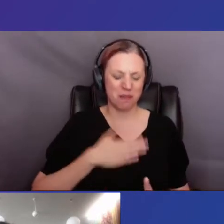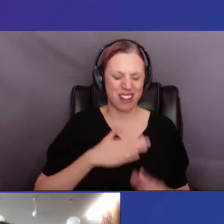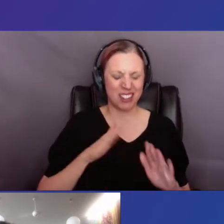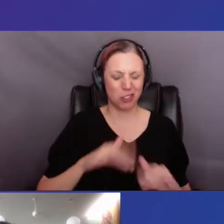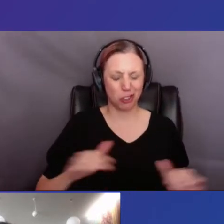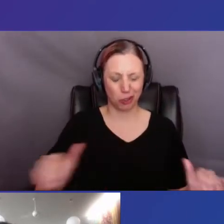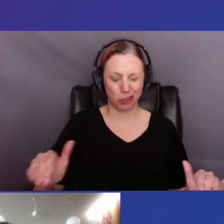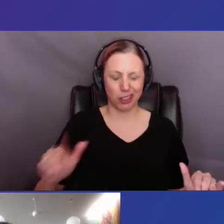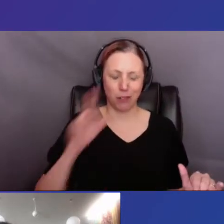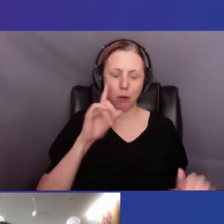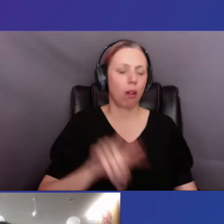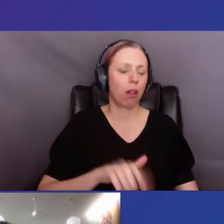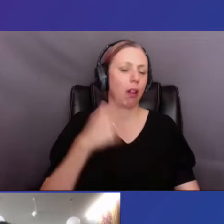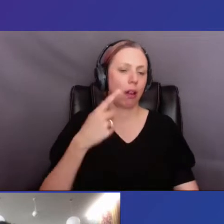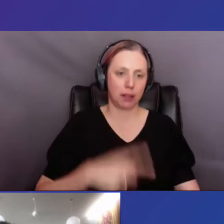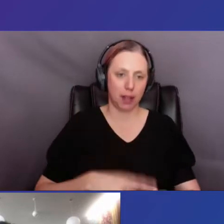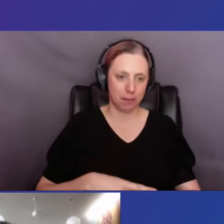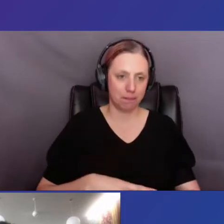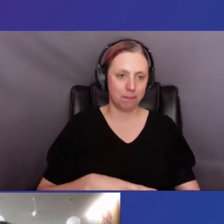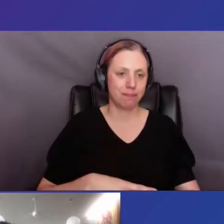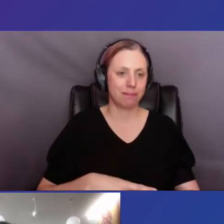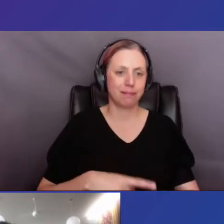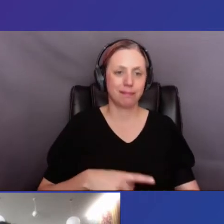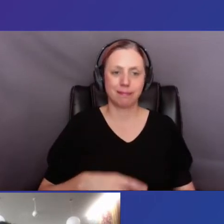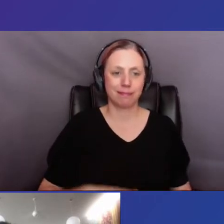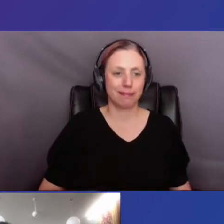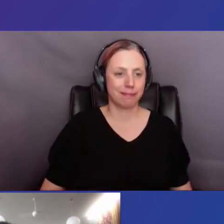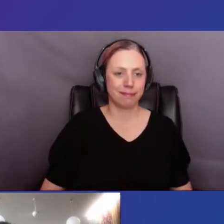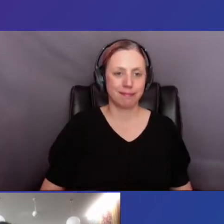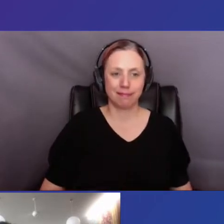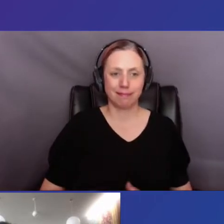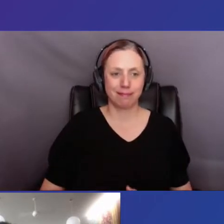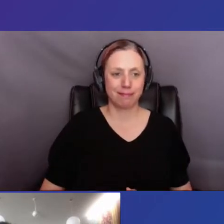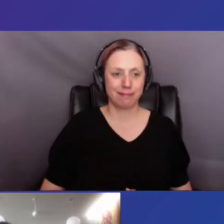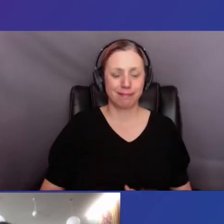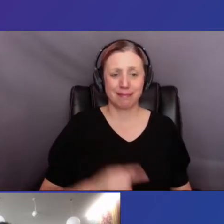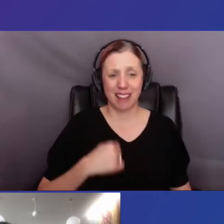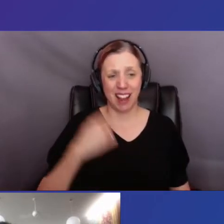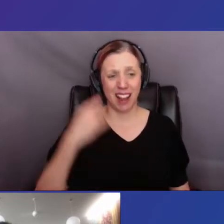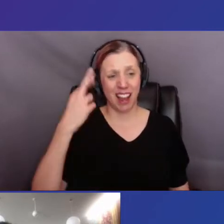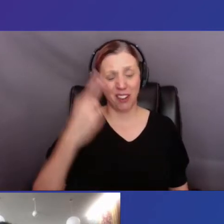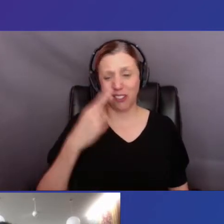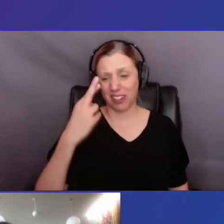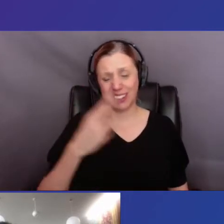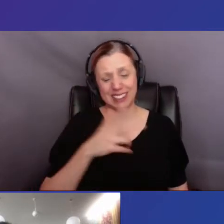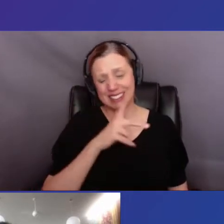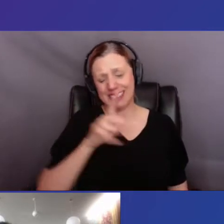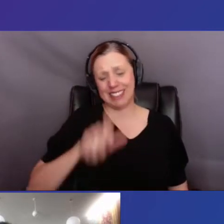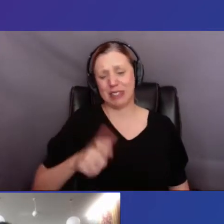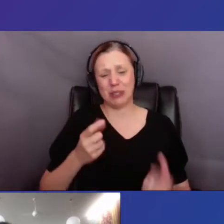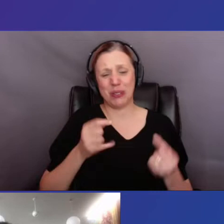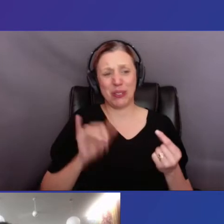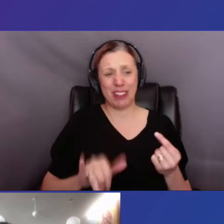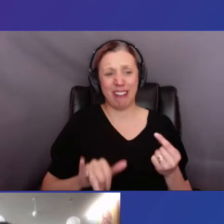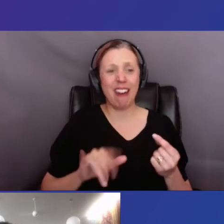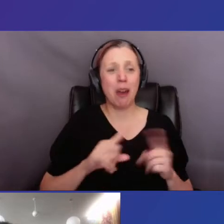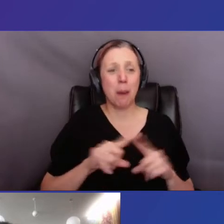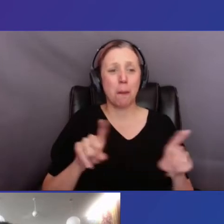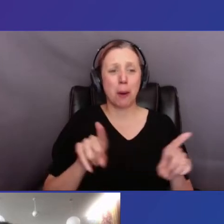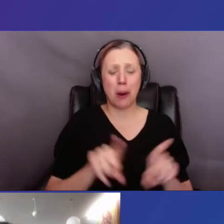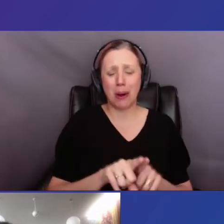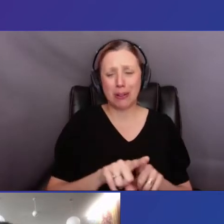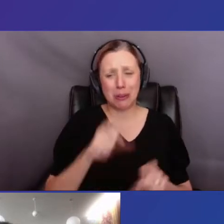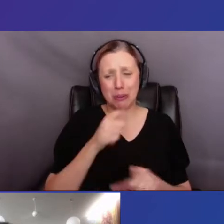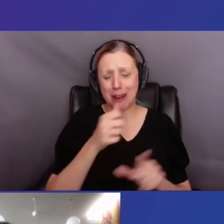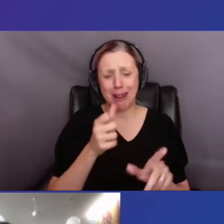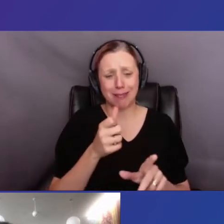for a long time. And then I realized that it was not only unnecessary, but actually